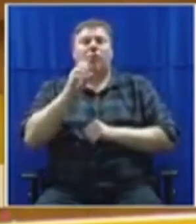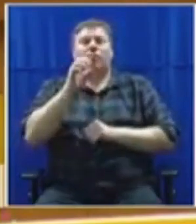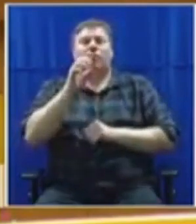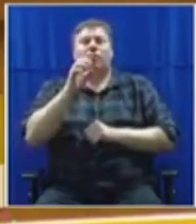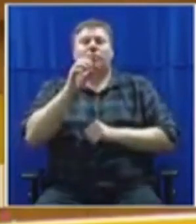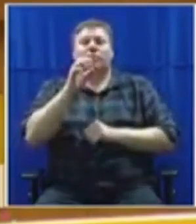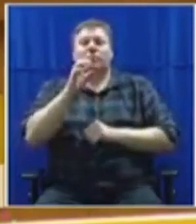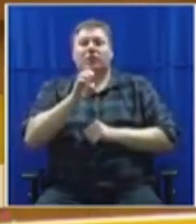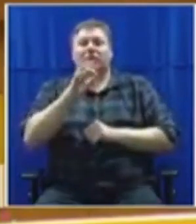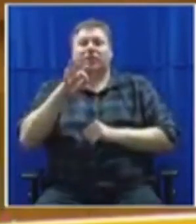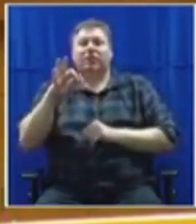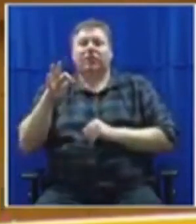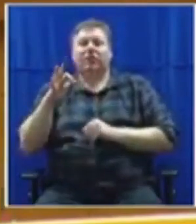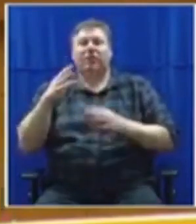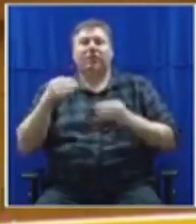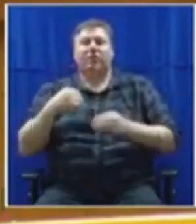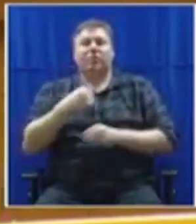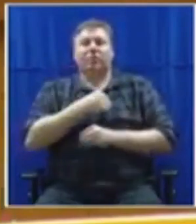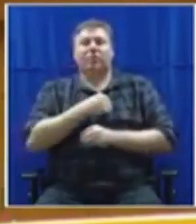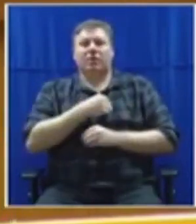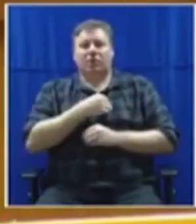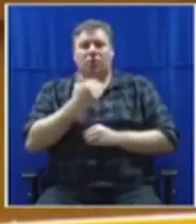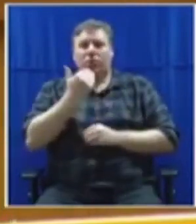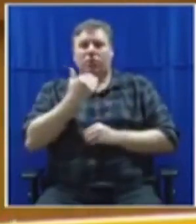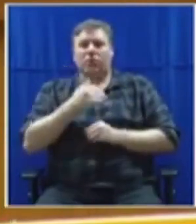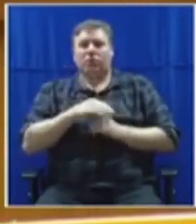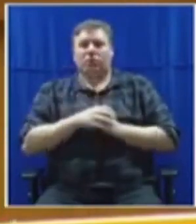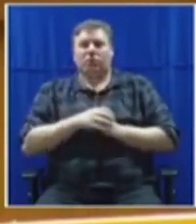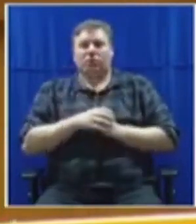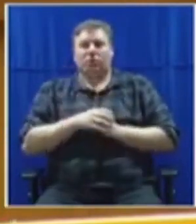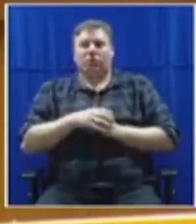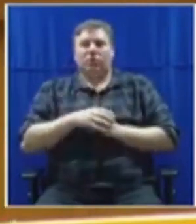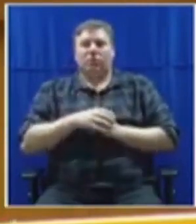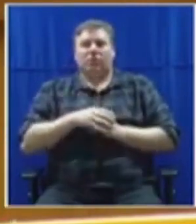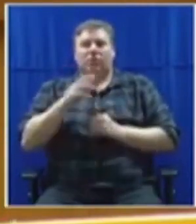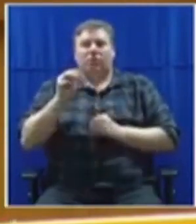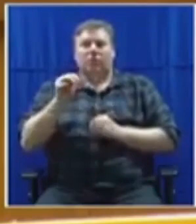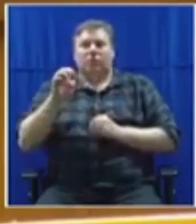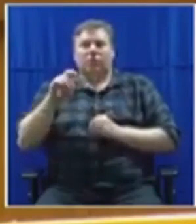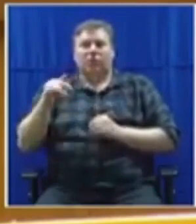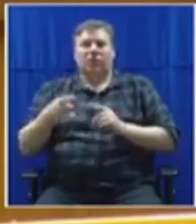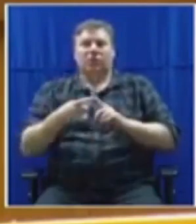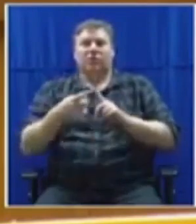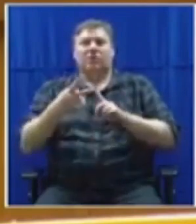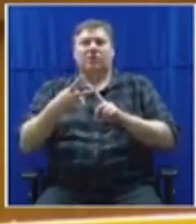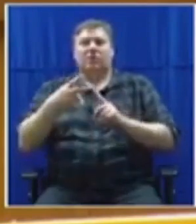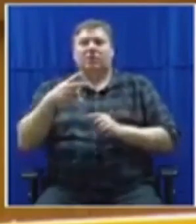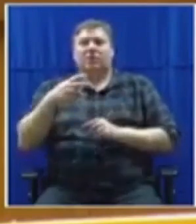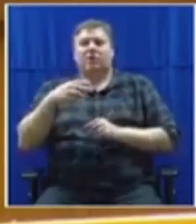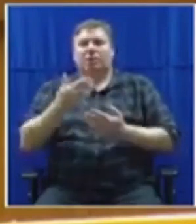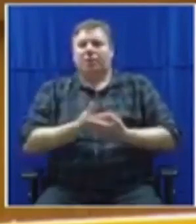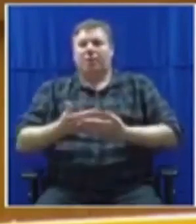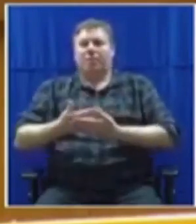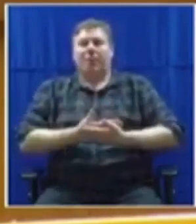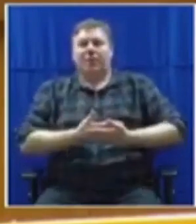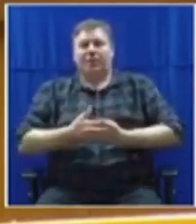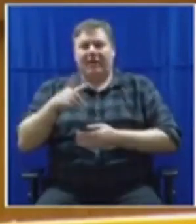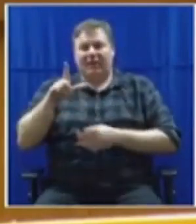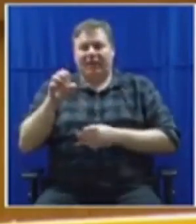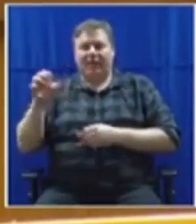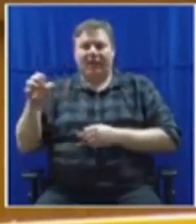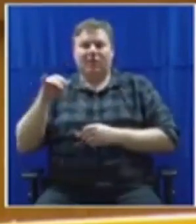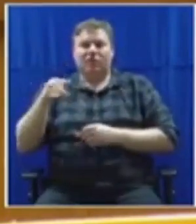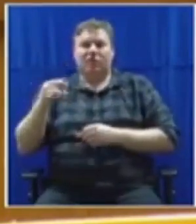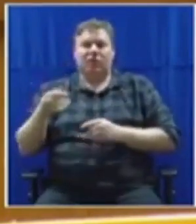and the entire membership to the families of Uyinene Mkhwejana, baby Lee Jaggles, and the 14-year-old